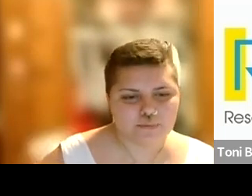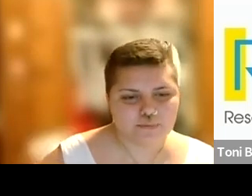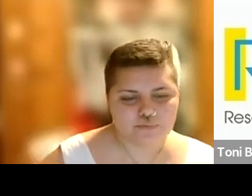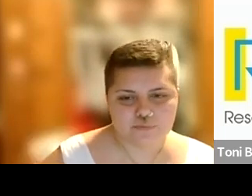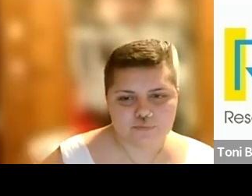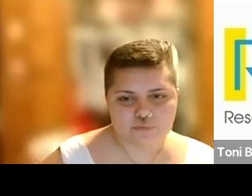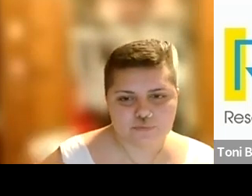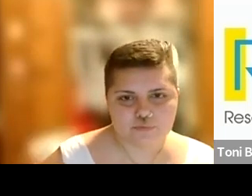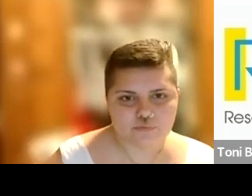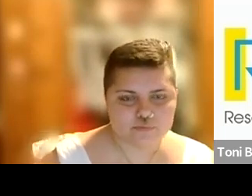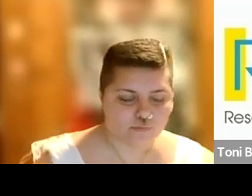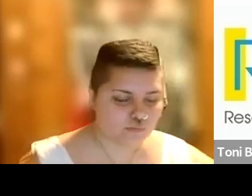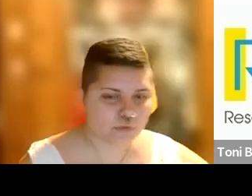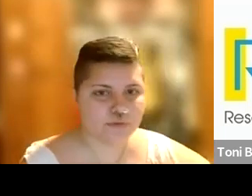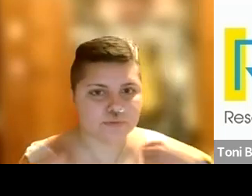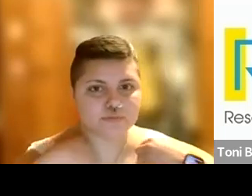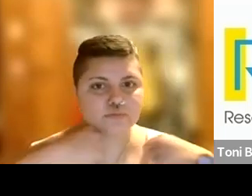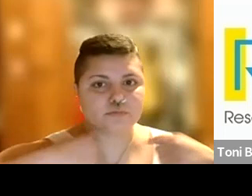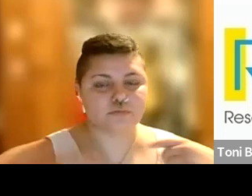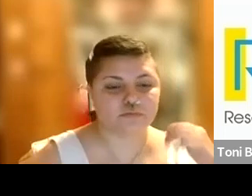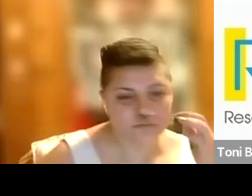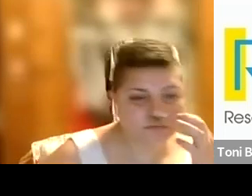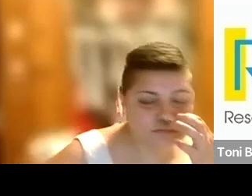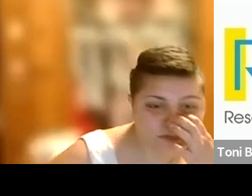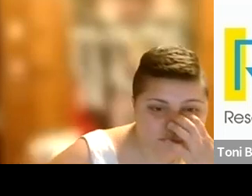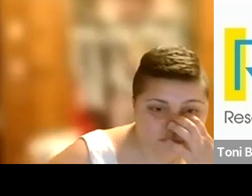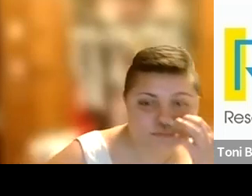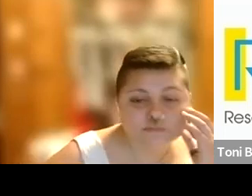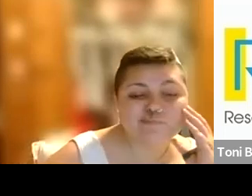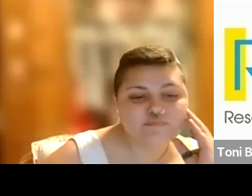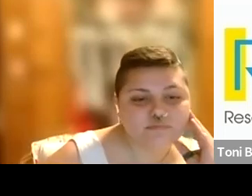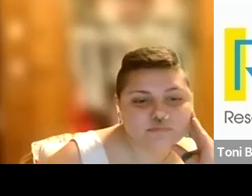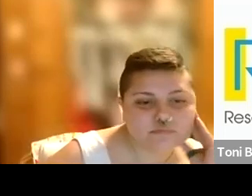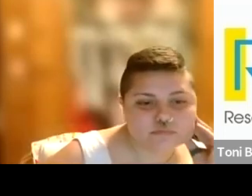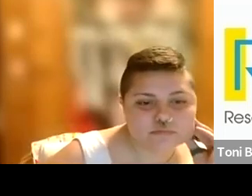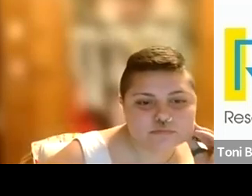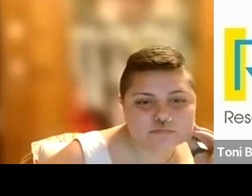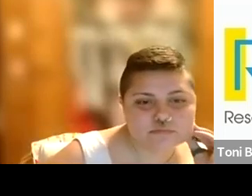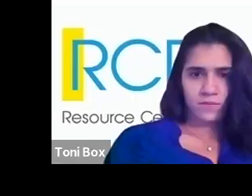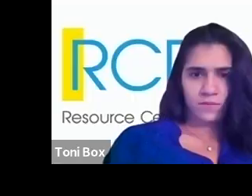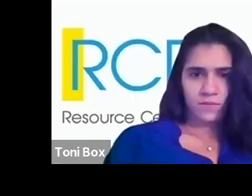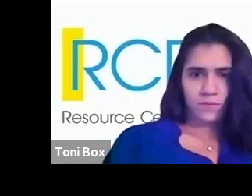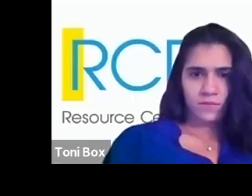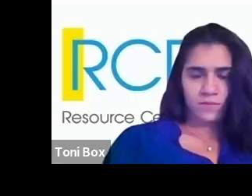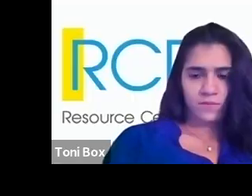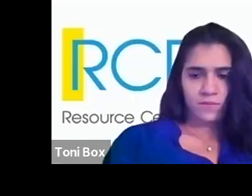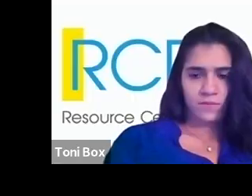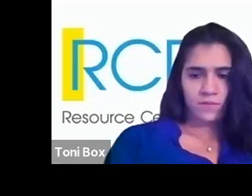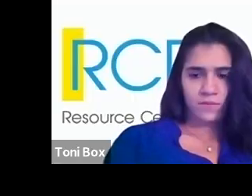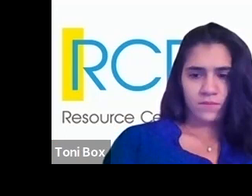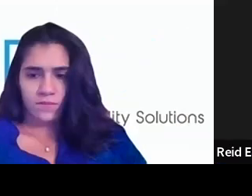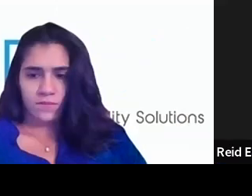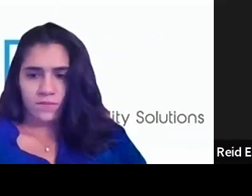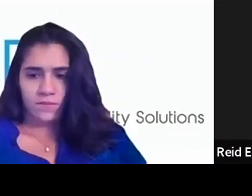I'll call on Reed next, because I believe your hand was put up first, but thank you. We'll come back to you, Iman. Thank you. Hi,